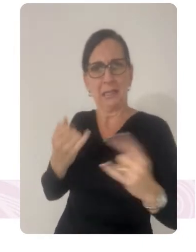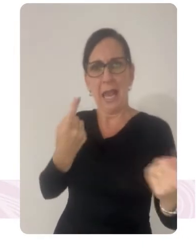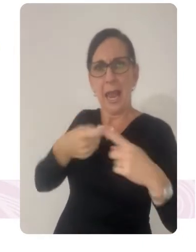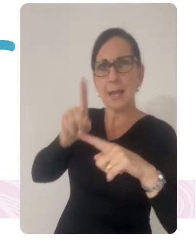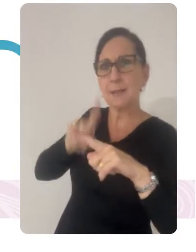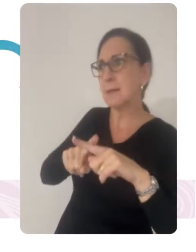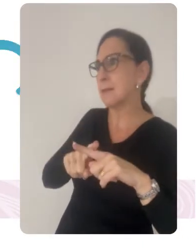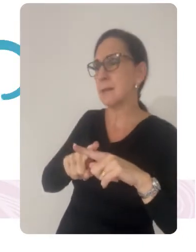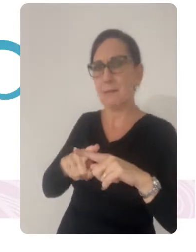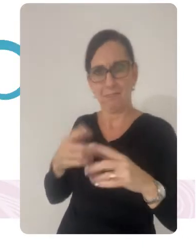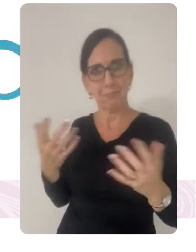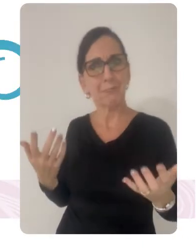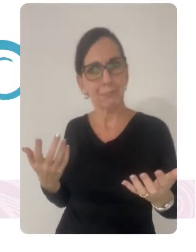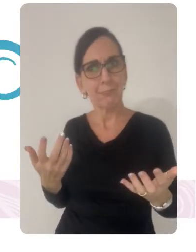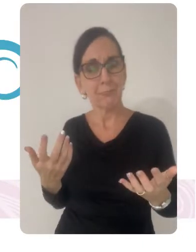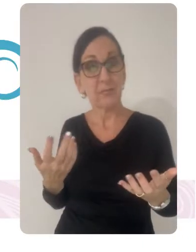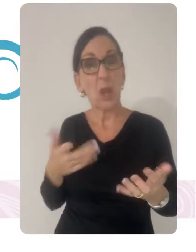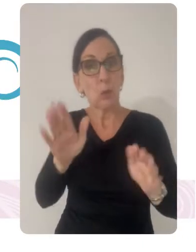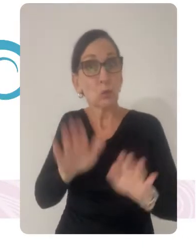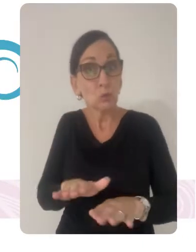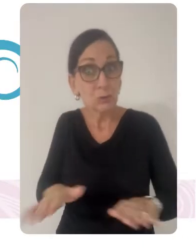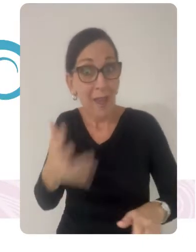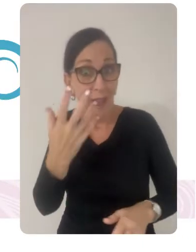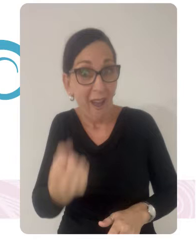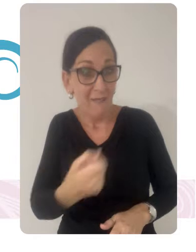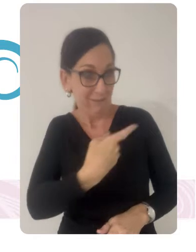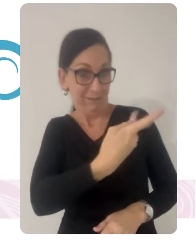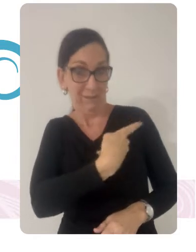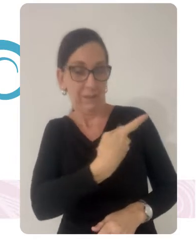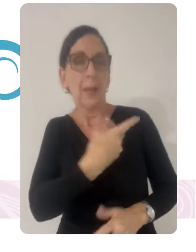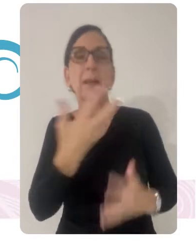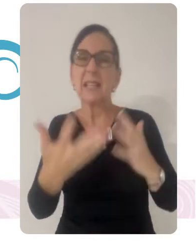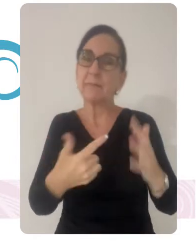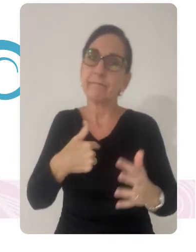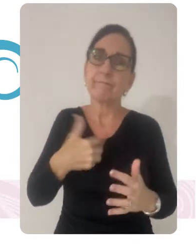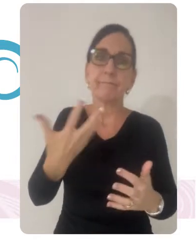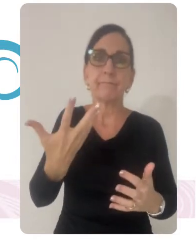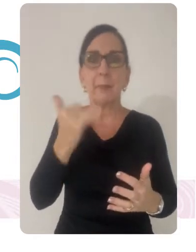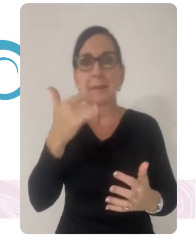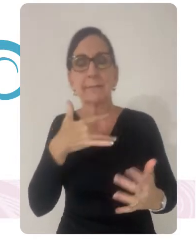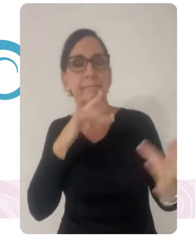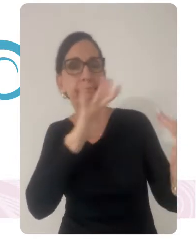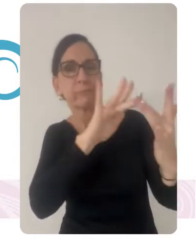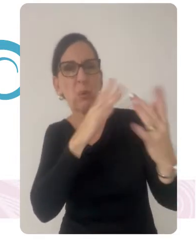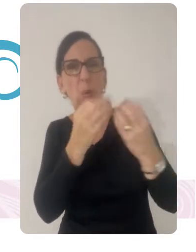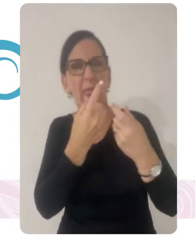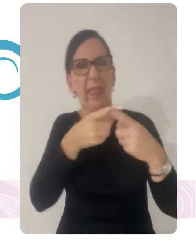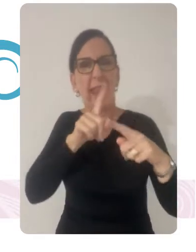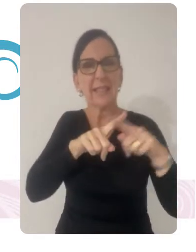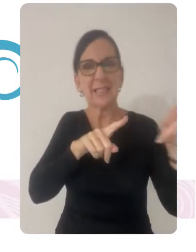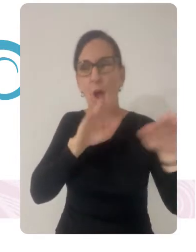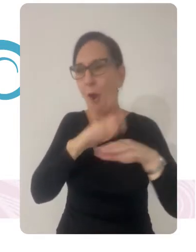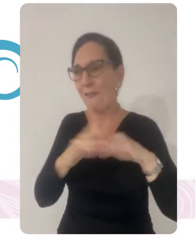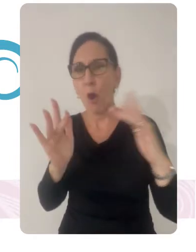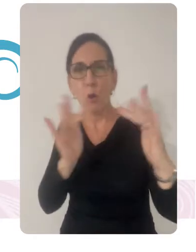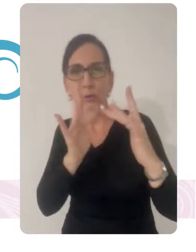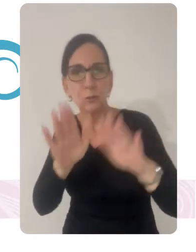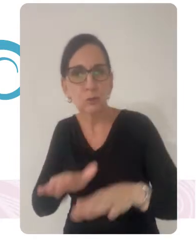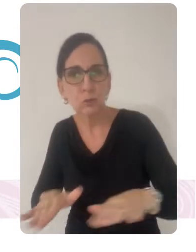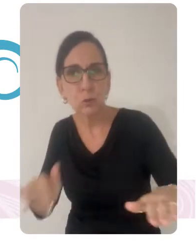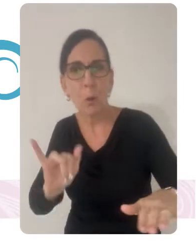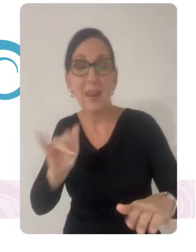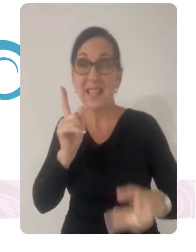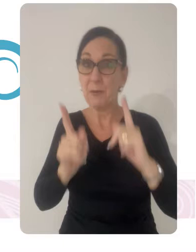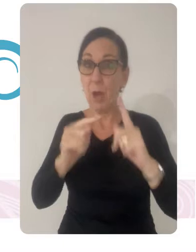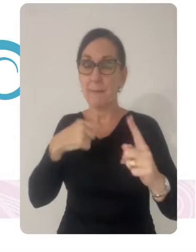there are children involved, women may need to continue to be in some type of contact with their ex-partner over childcare arrangements,